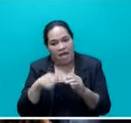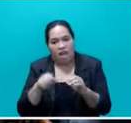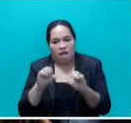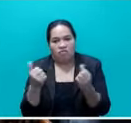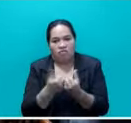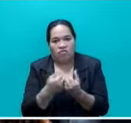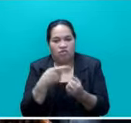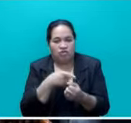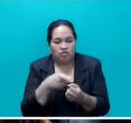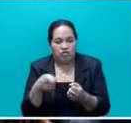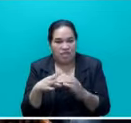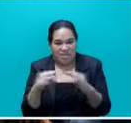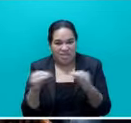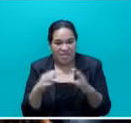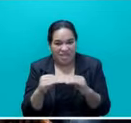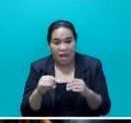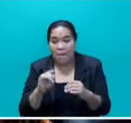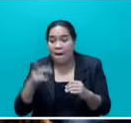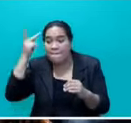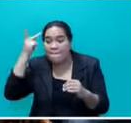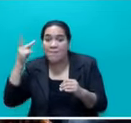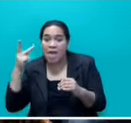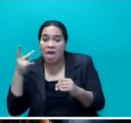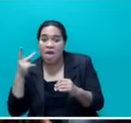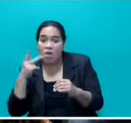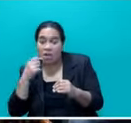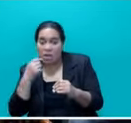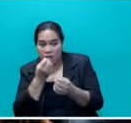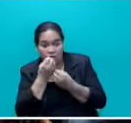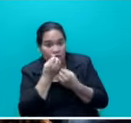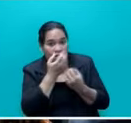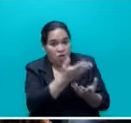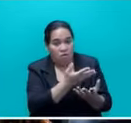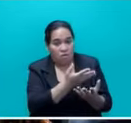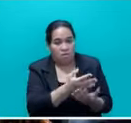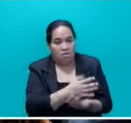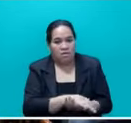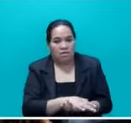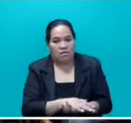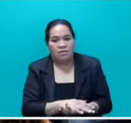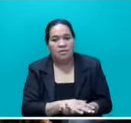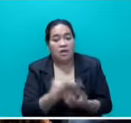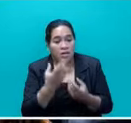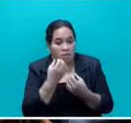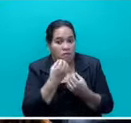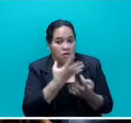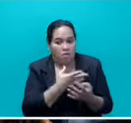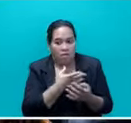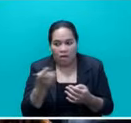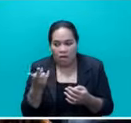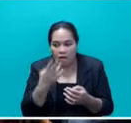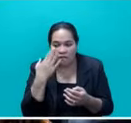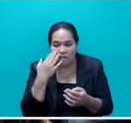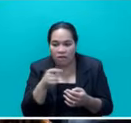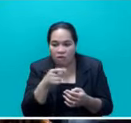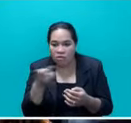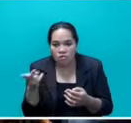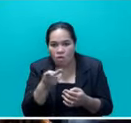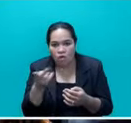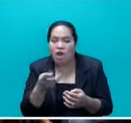cases, the parents report the boy, and it's only when they go to court then they do realize that the teens have